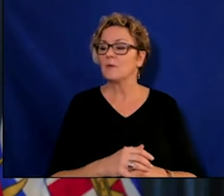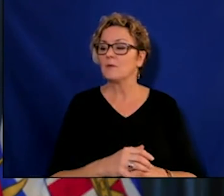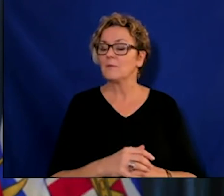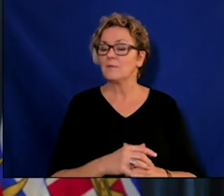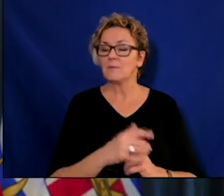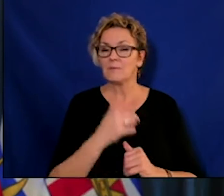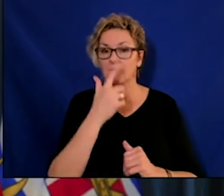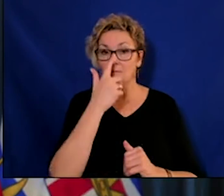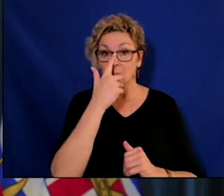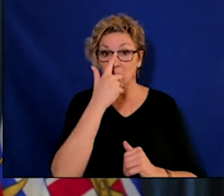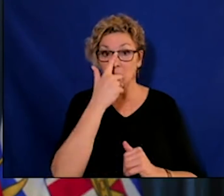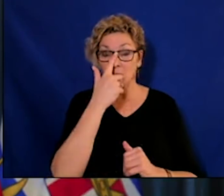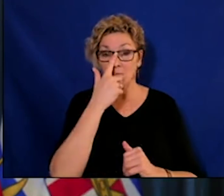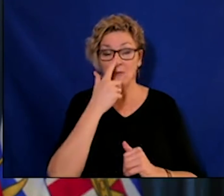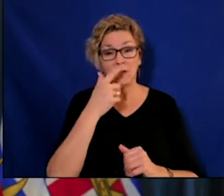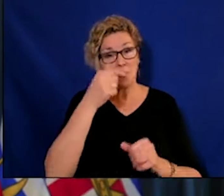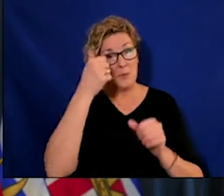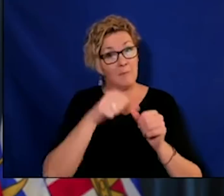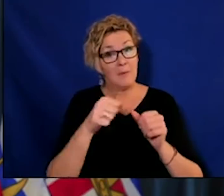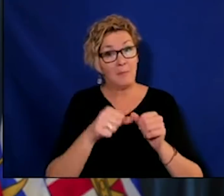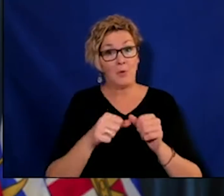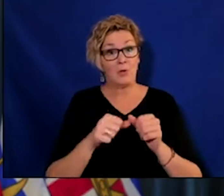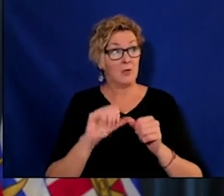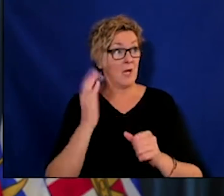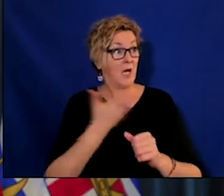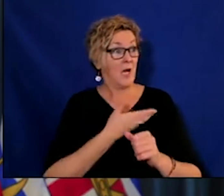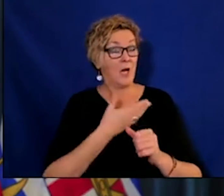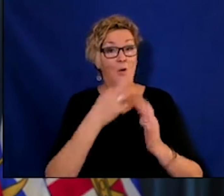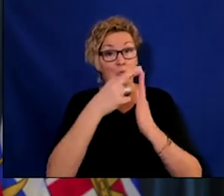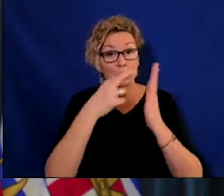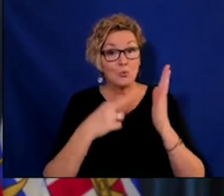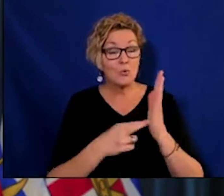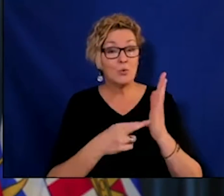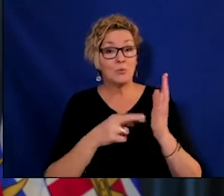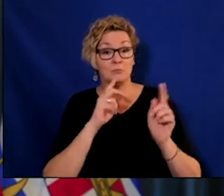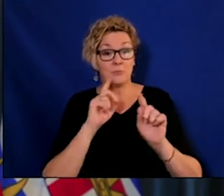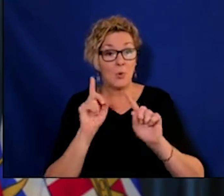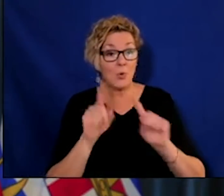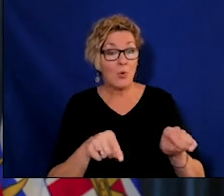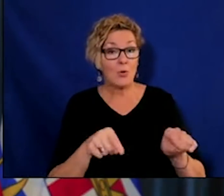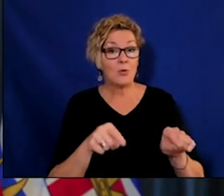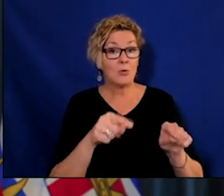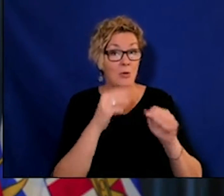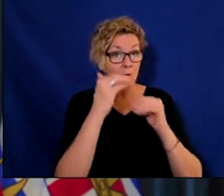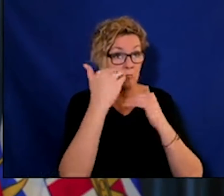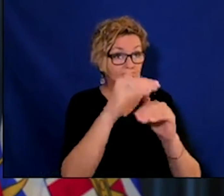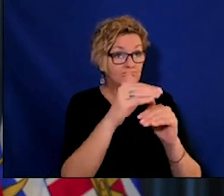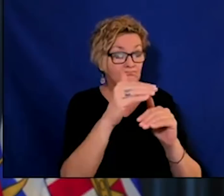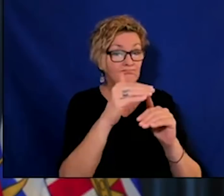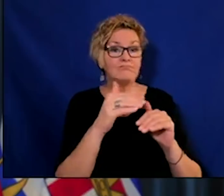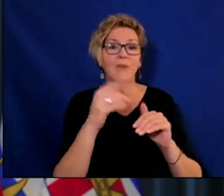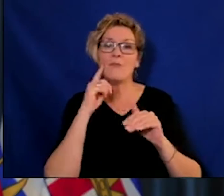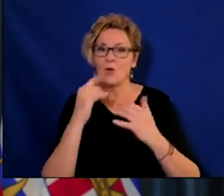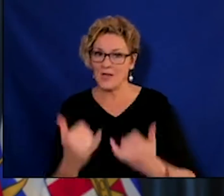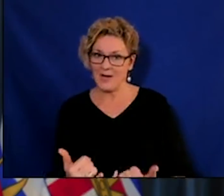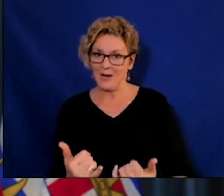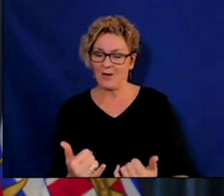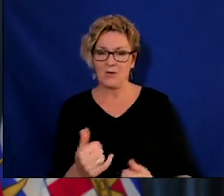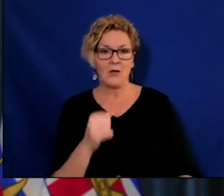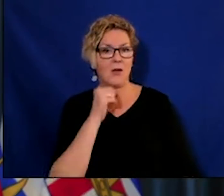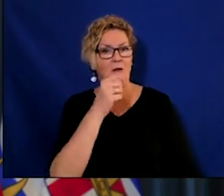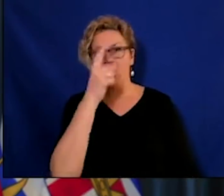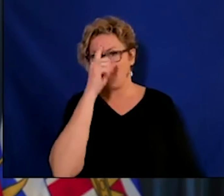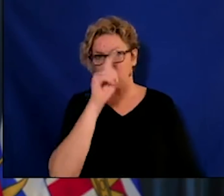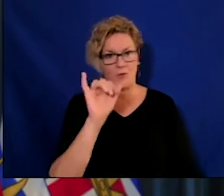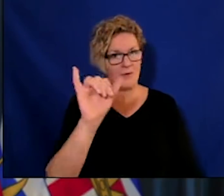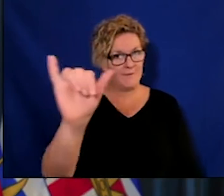is for now and not forever, and that's true. But now, of course, it's time to take a pause, and